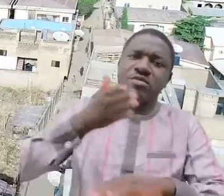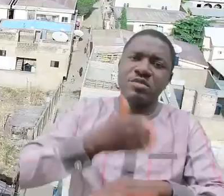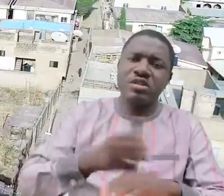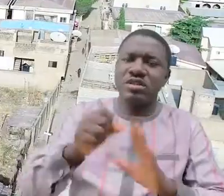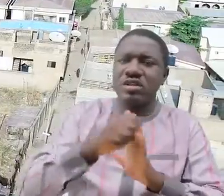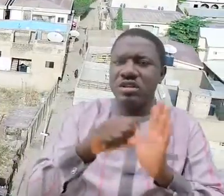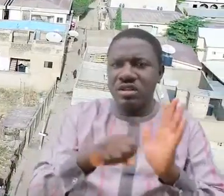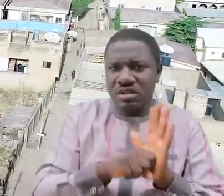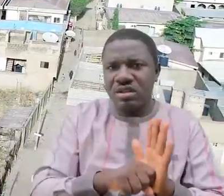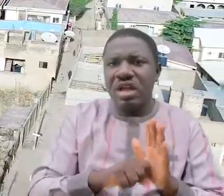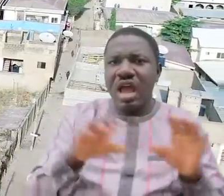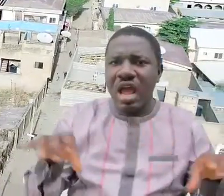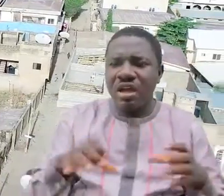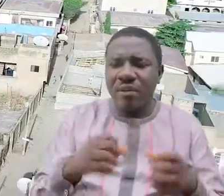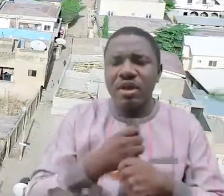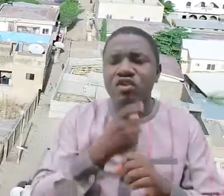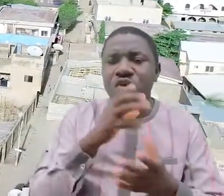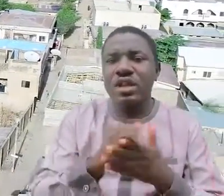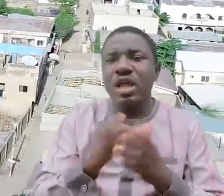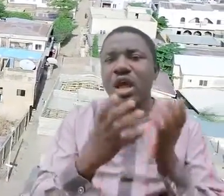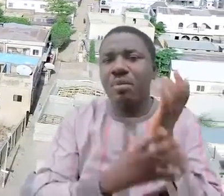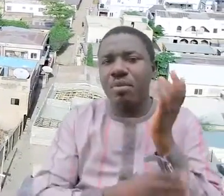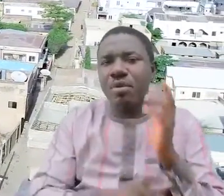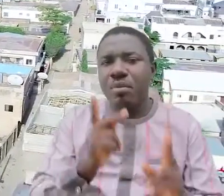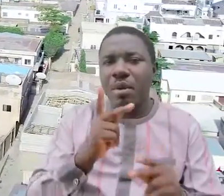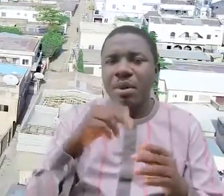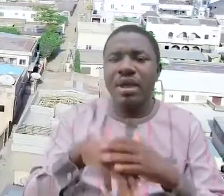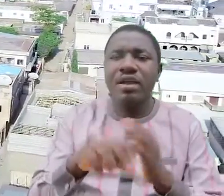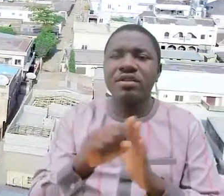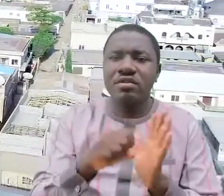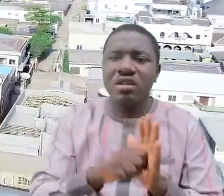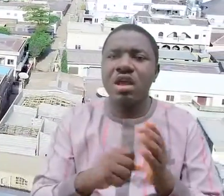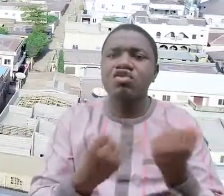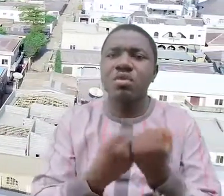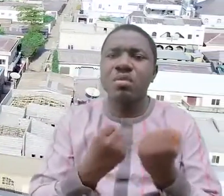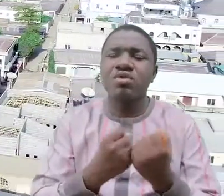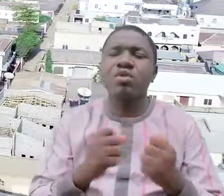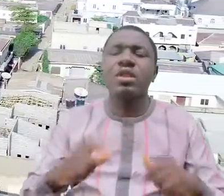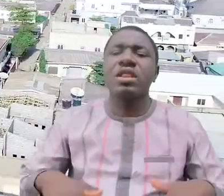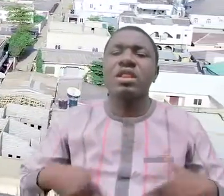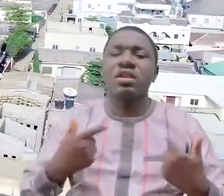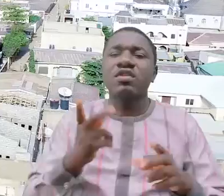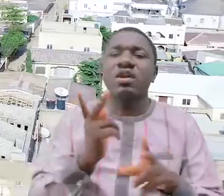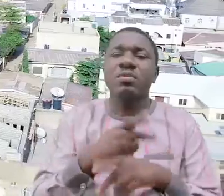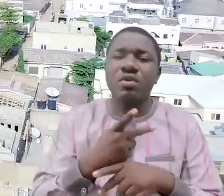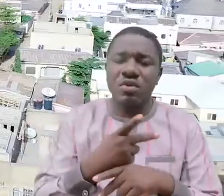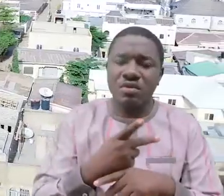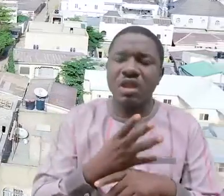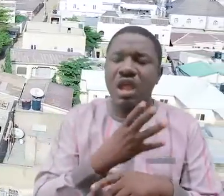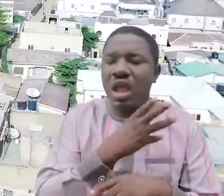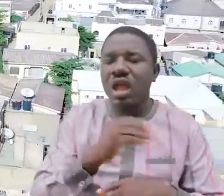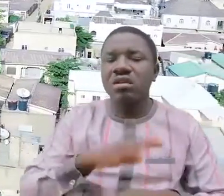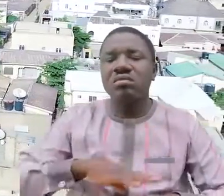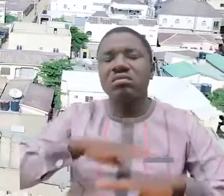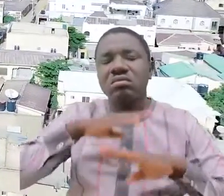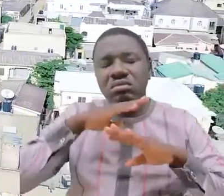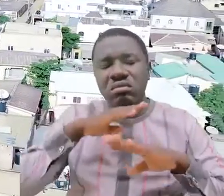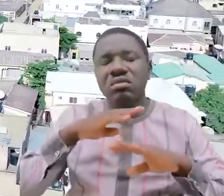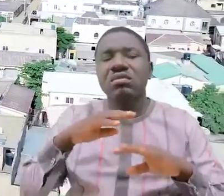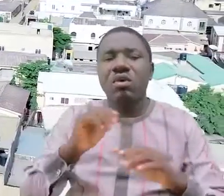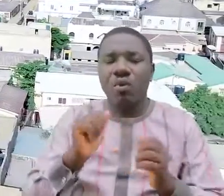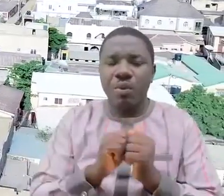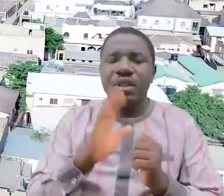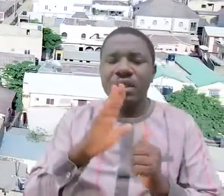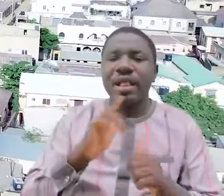state social protection activities to ensure that the poor and most vulnerable residents of the state are supported to live